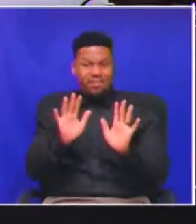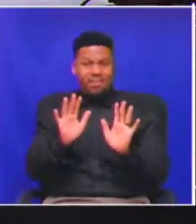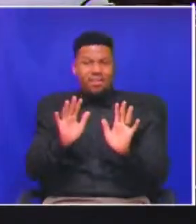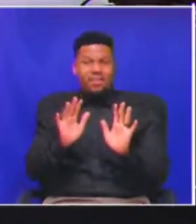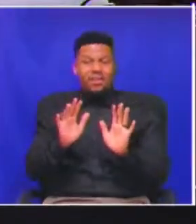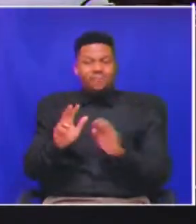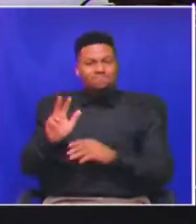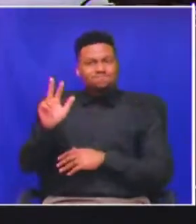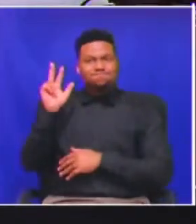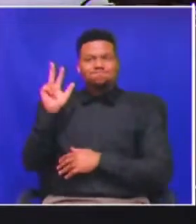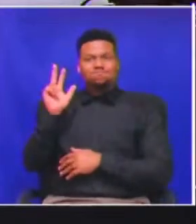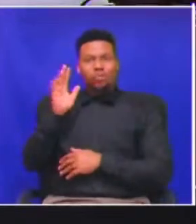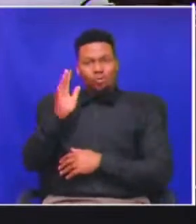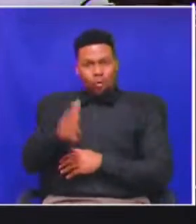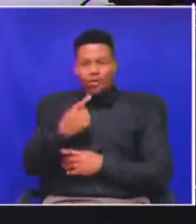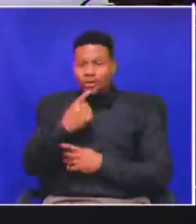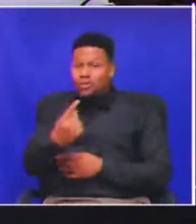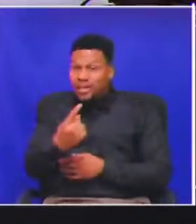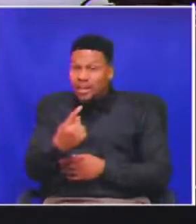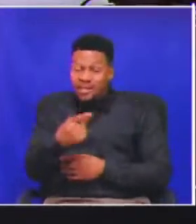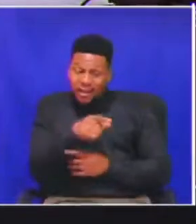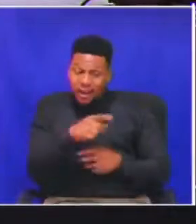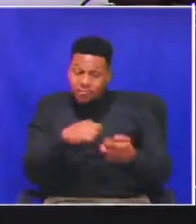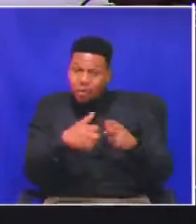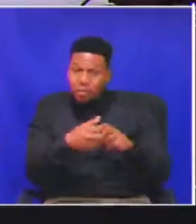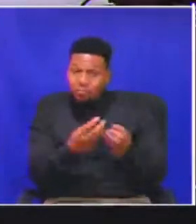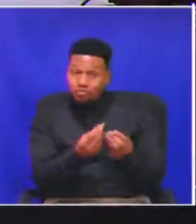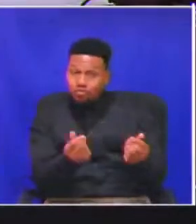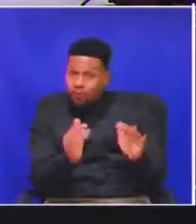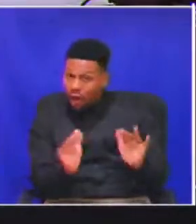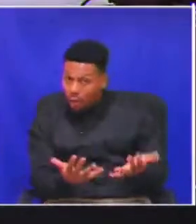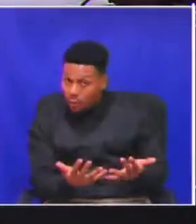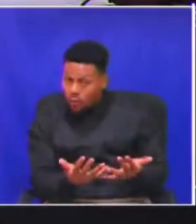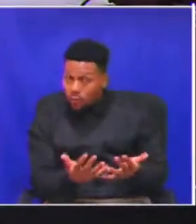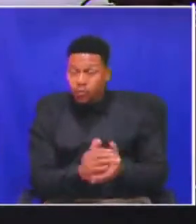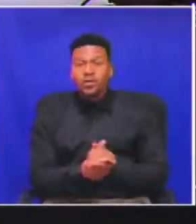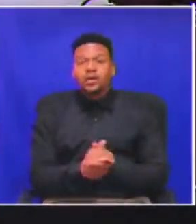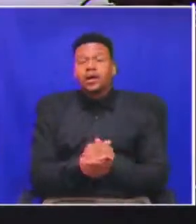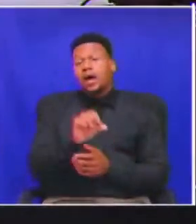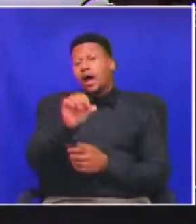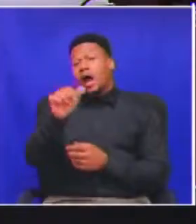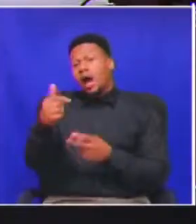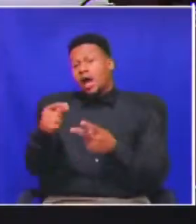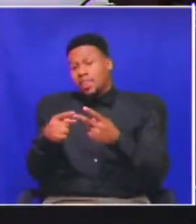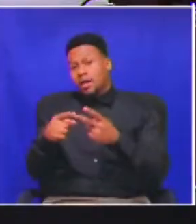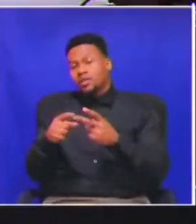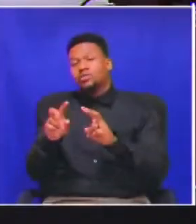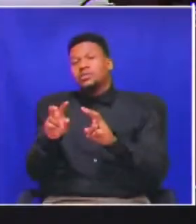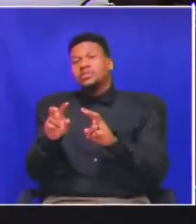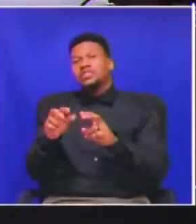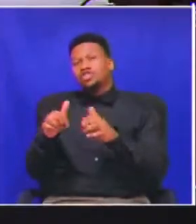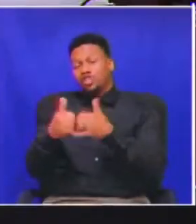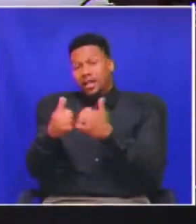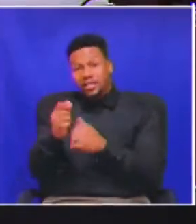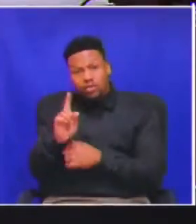of matter should be dealt with. Another matter, without taking too much of your time, Honorable Speaker, is the issue of the impact